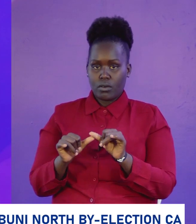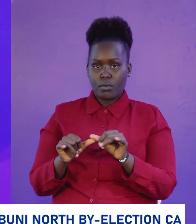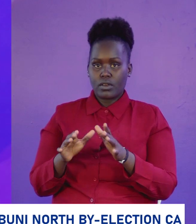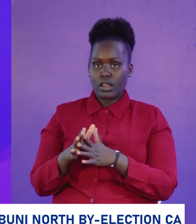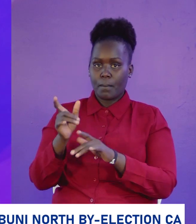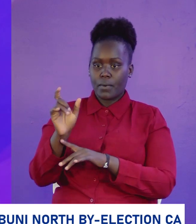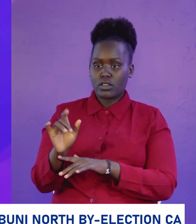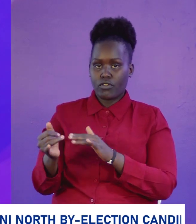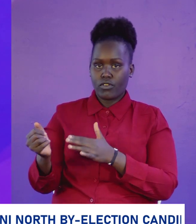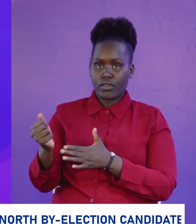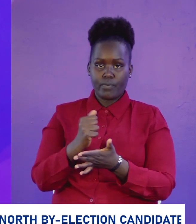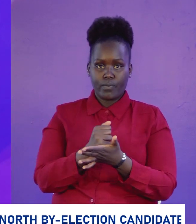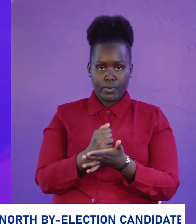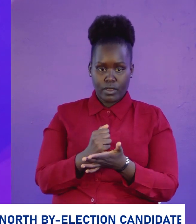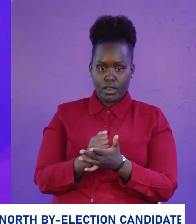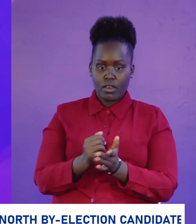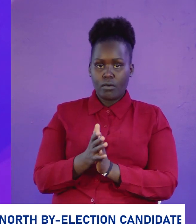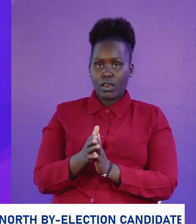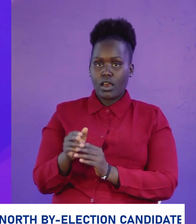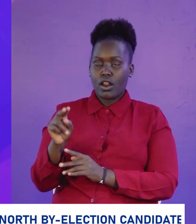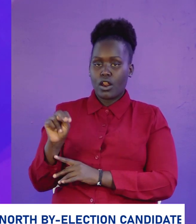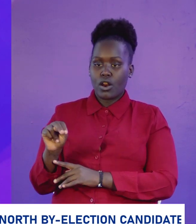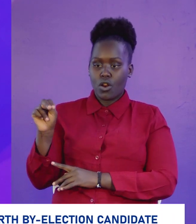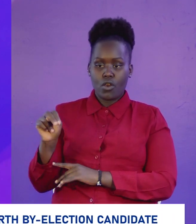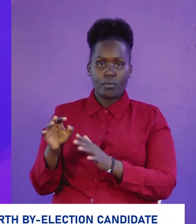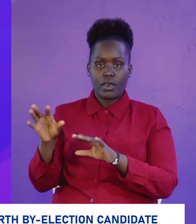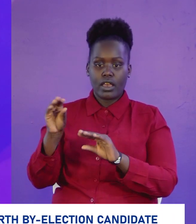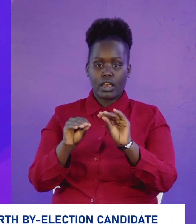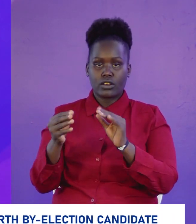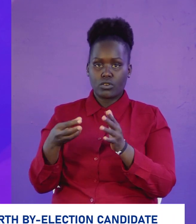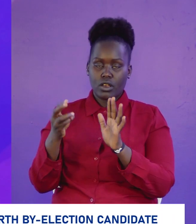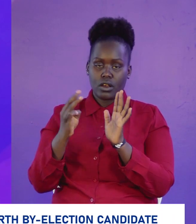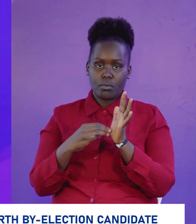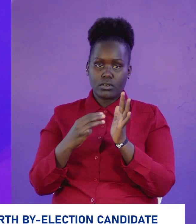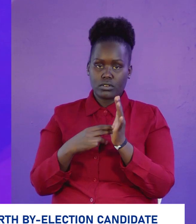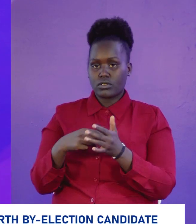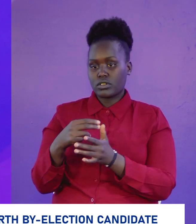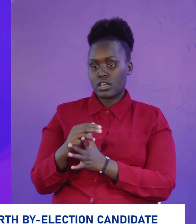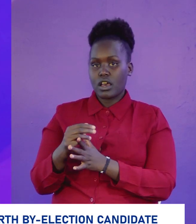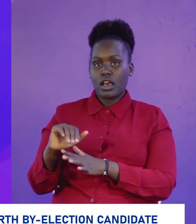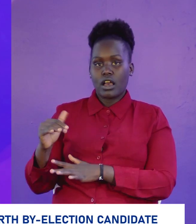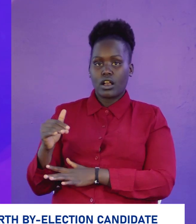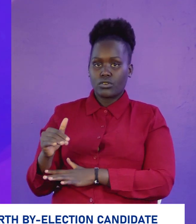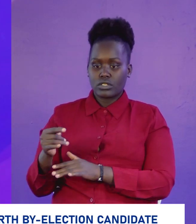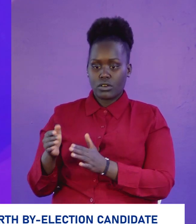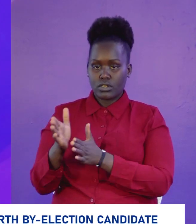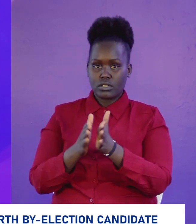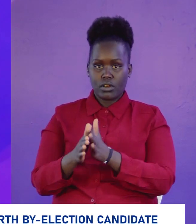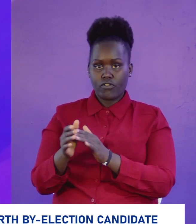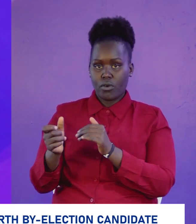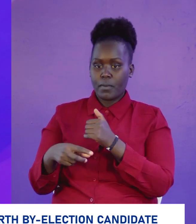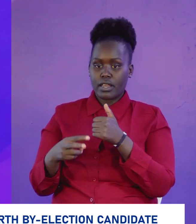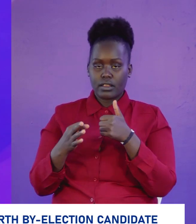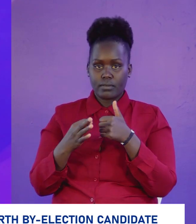the upcoming Mumbuni North Ward by-election in Machakos County, scheduled for November this year.